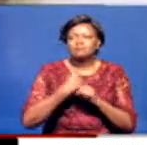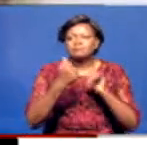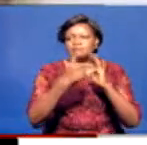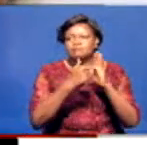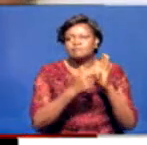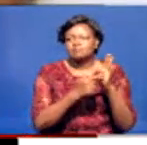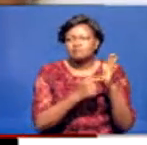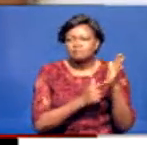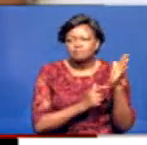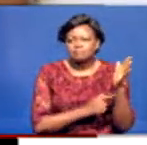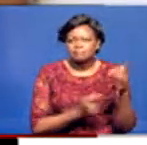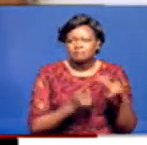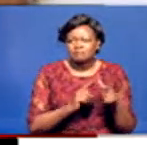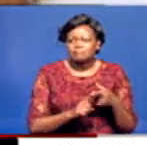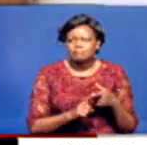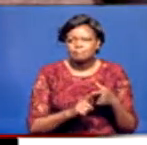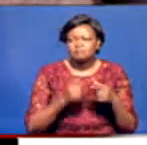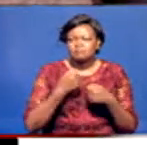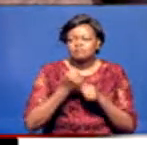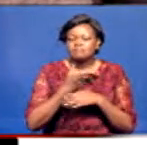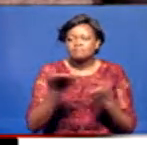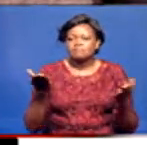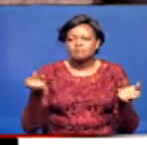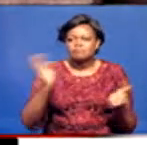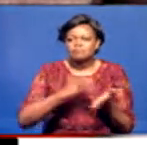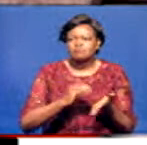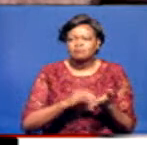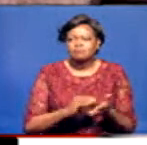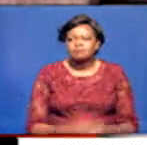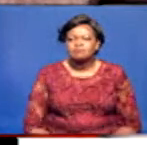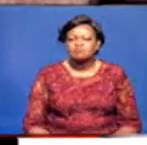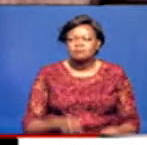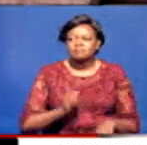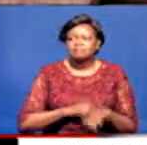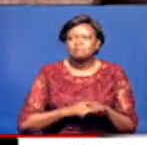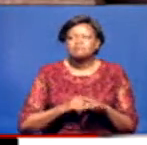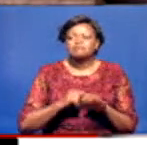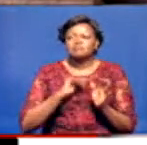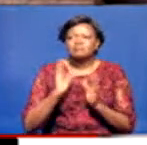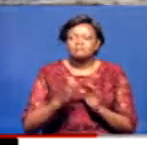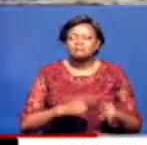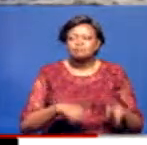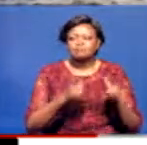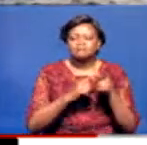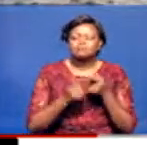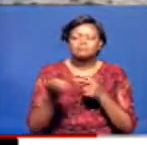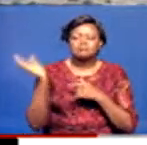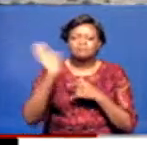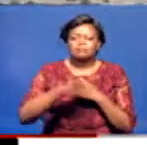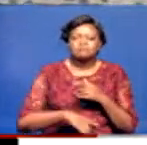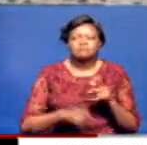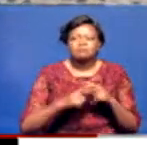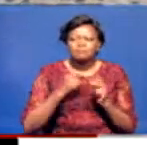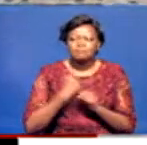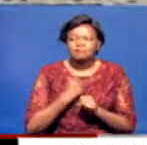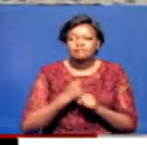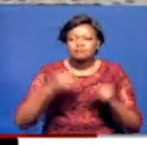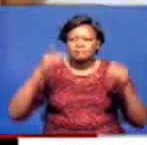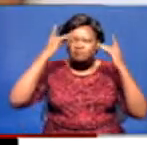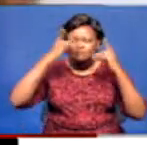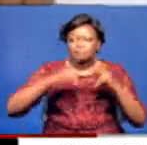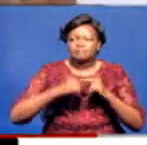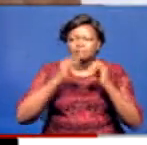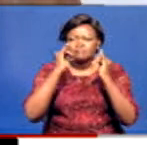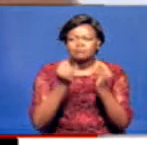zako, nikutengeneze tena. When he reorganized himself and was back on his feet again, he opted for a new business